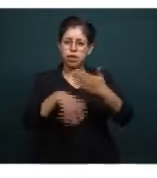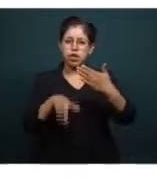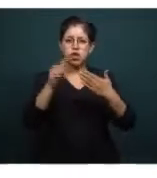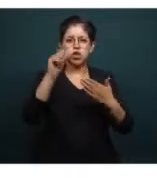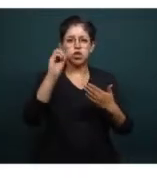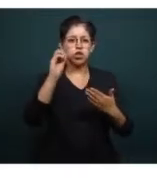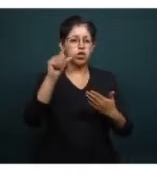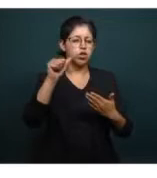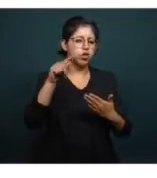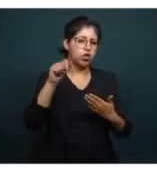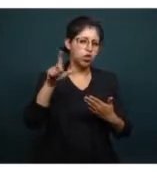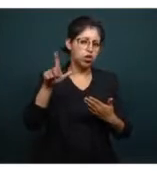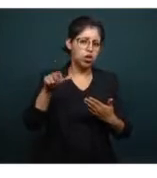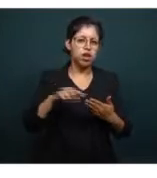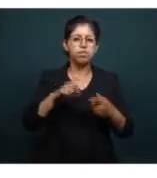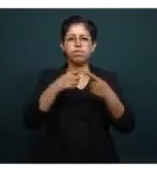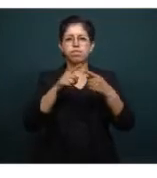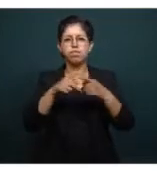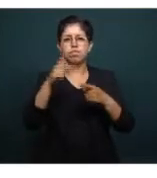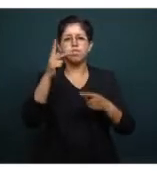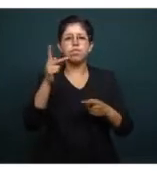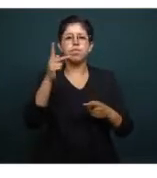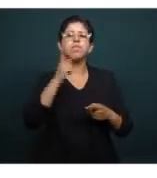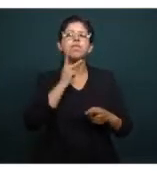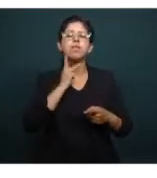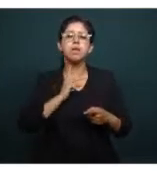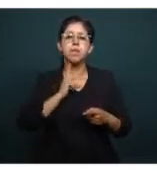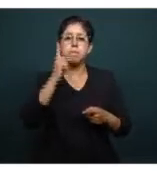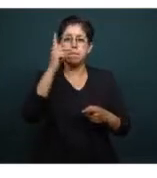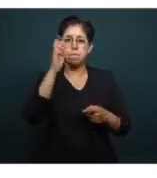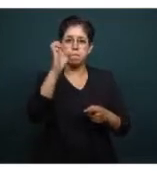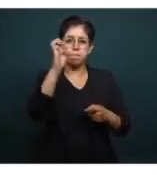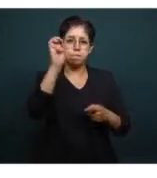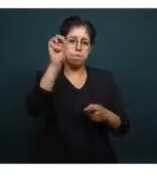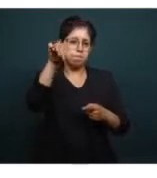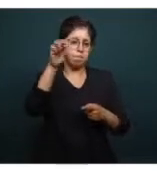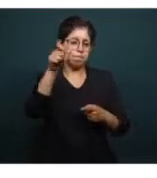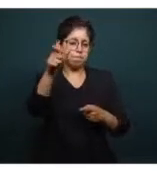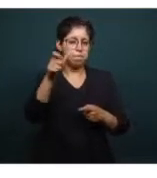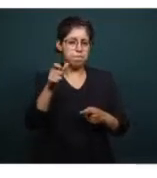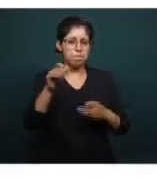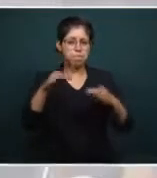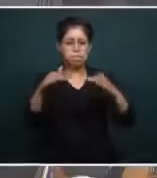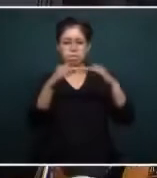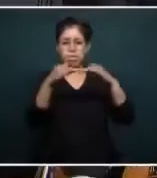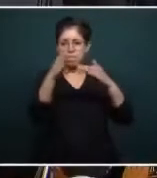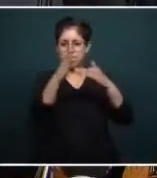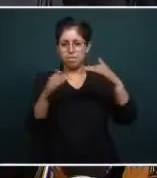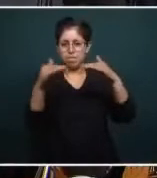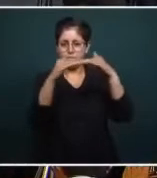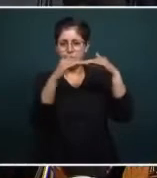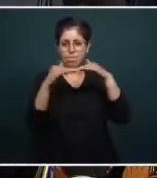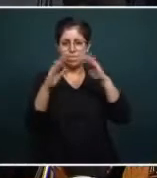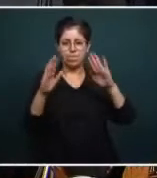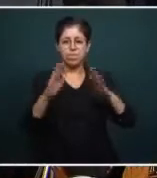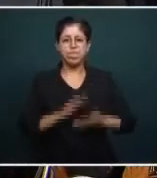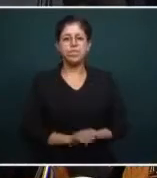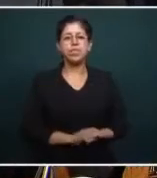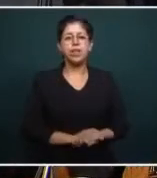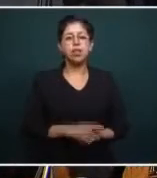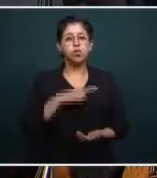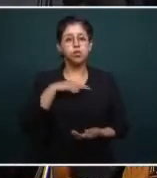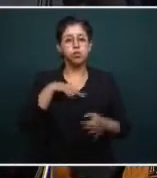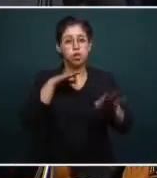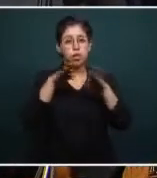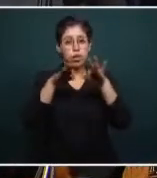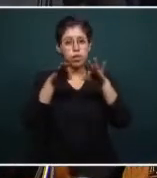economical. Guagas y Orsan. So Pemex está en el medio Pemex is de in la the tabla. middle. Y si vemos los trabajos And you realizados por can la